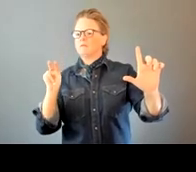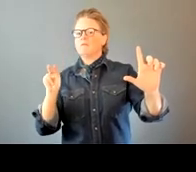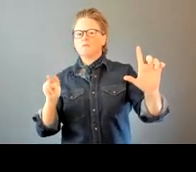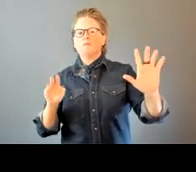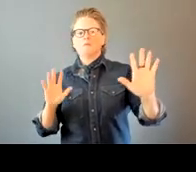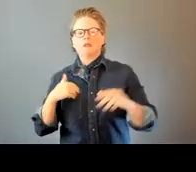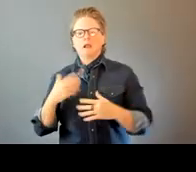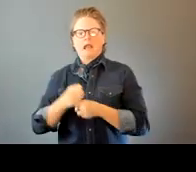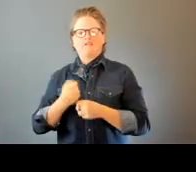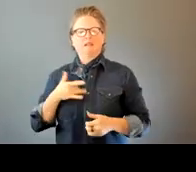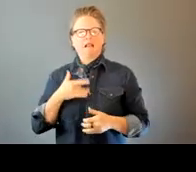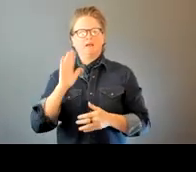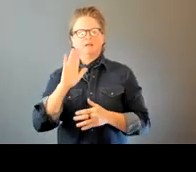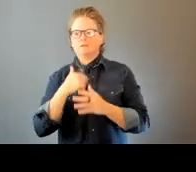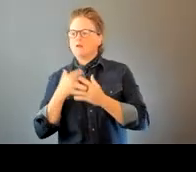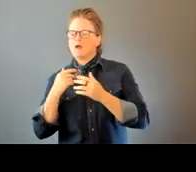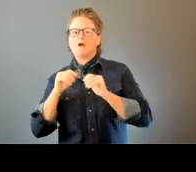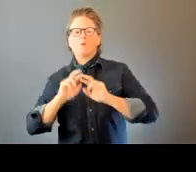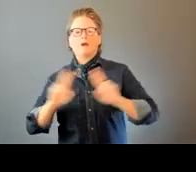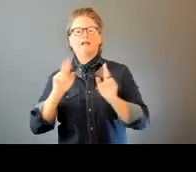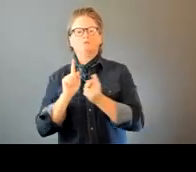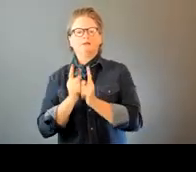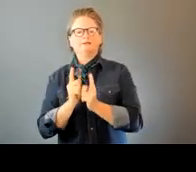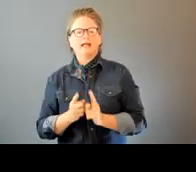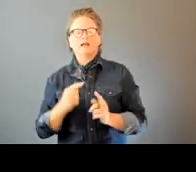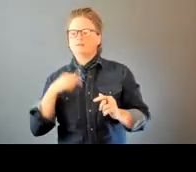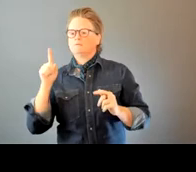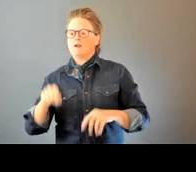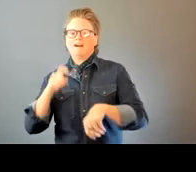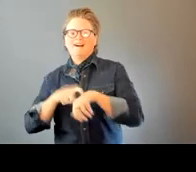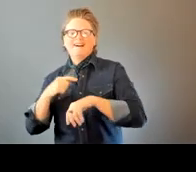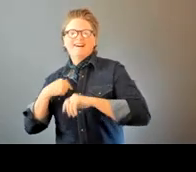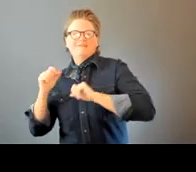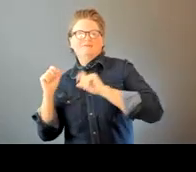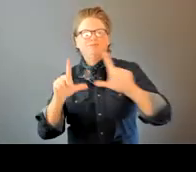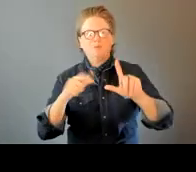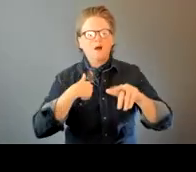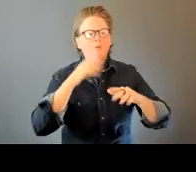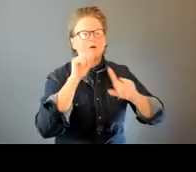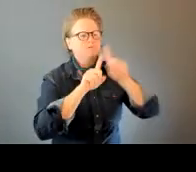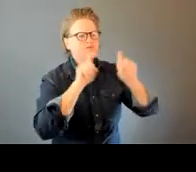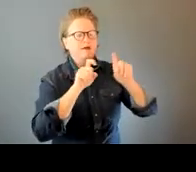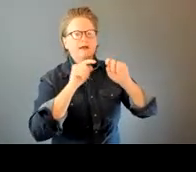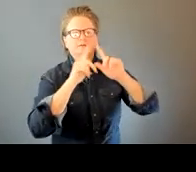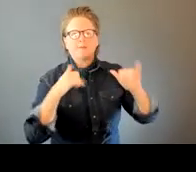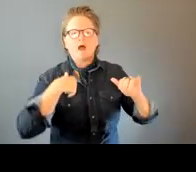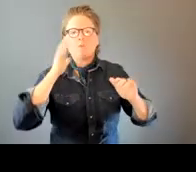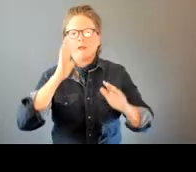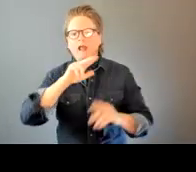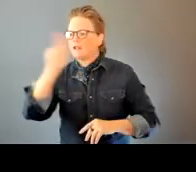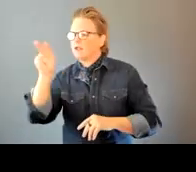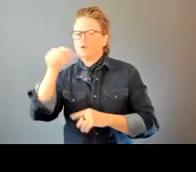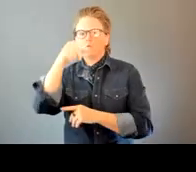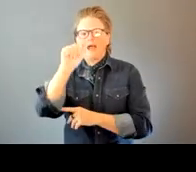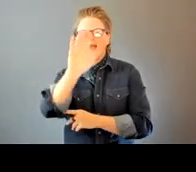question. So then I'll be able to see all the questions during the lecture today. And then I can go ahead and make sure